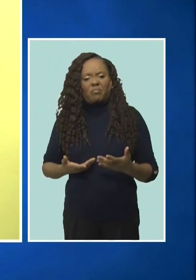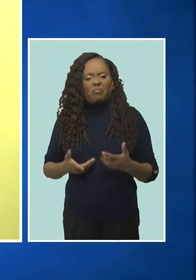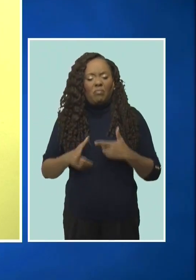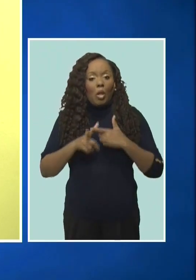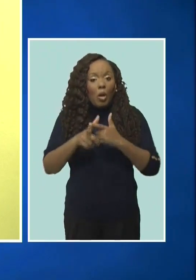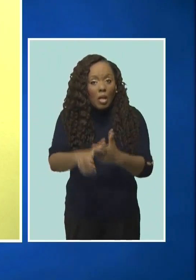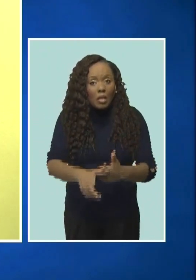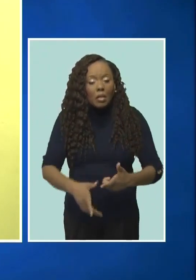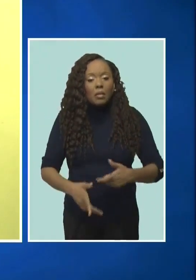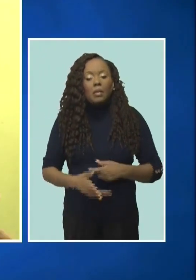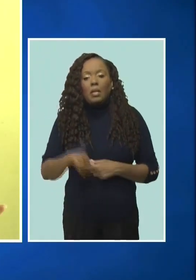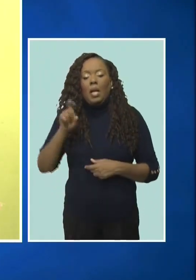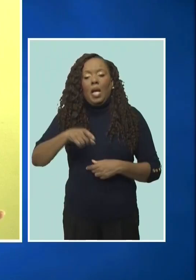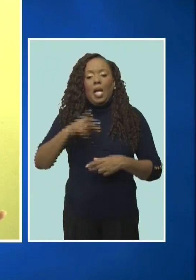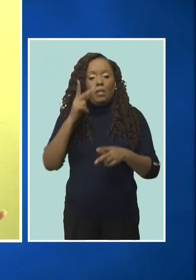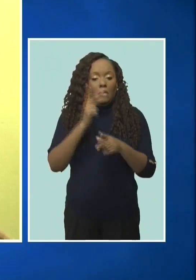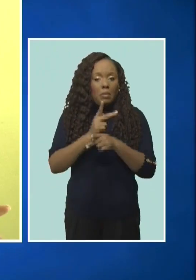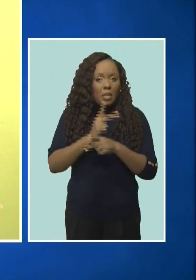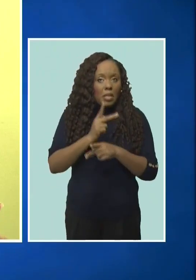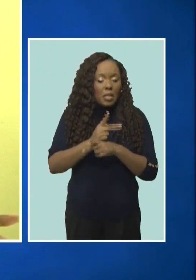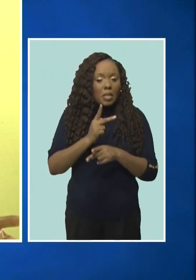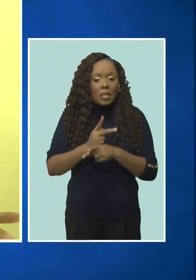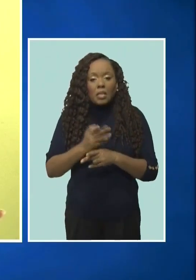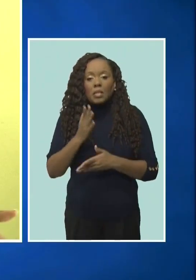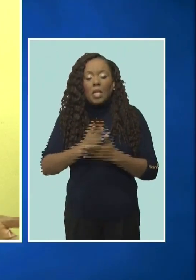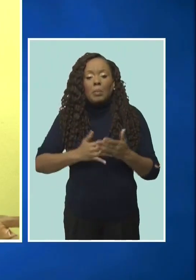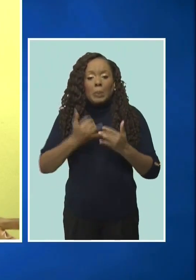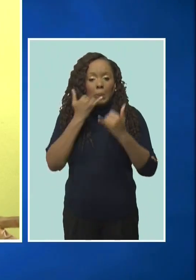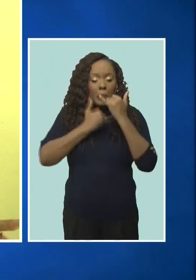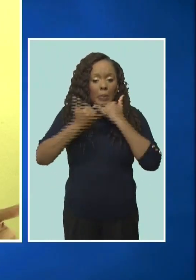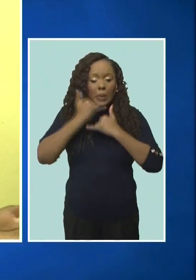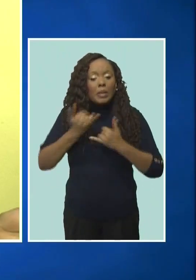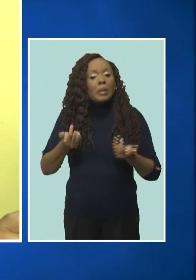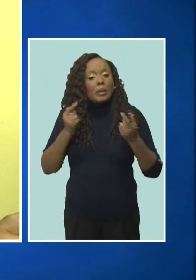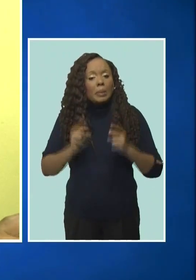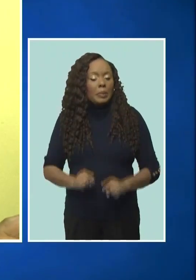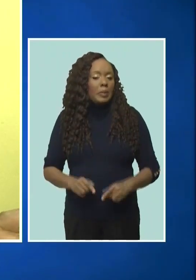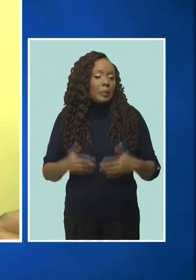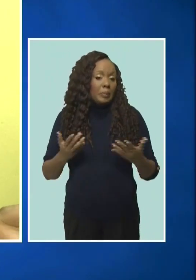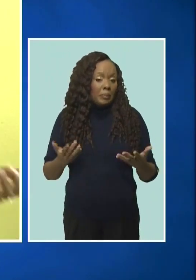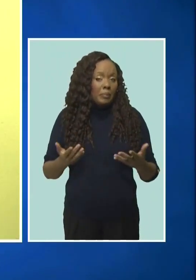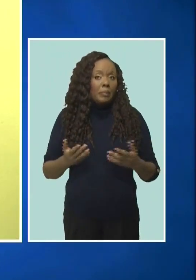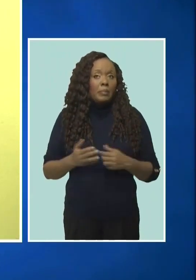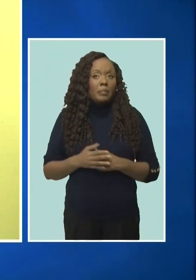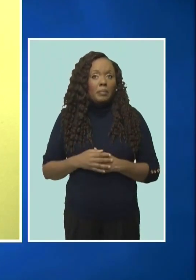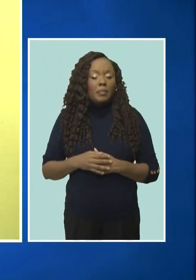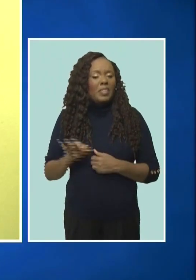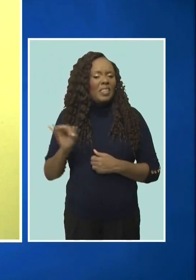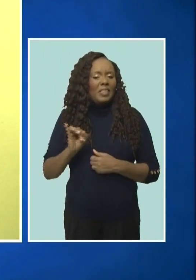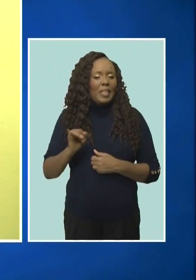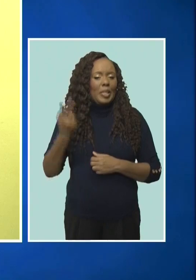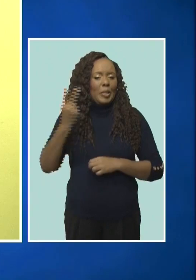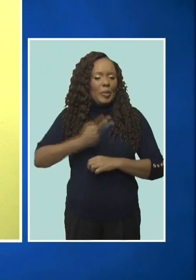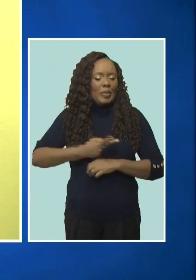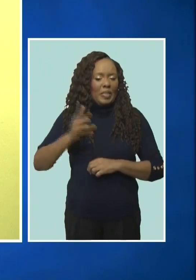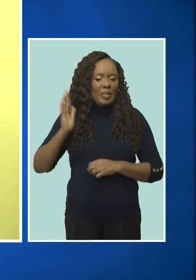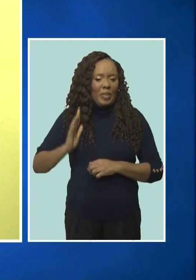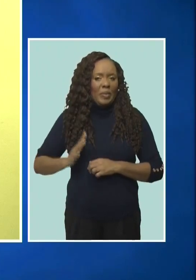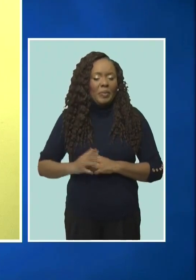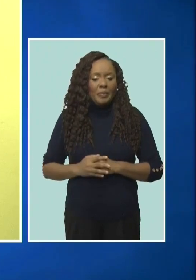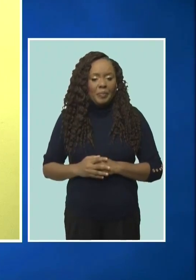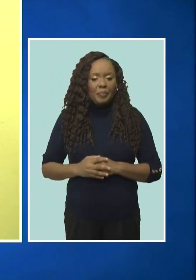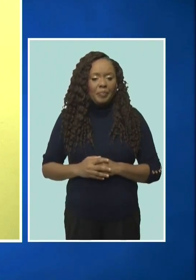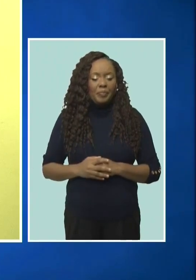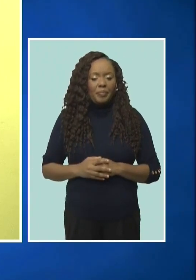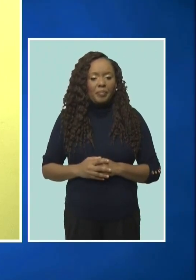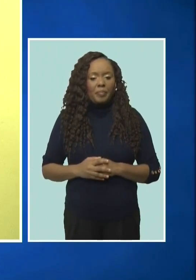we have to look out for children making the kinds of mistakes that may have occurred about 2 days ago. Dr. Archer-Bradshaw